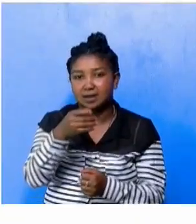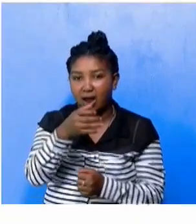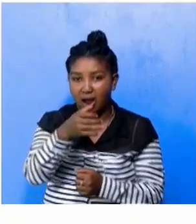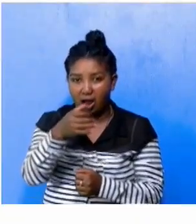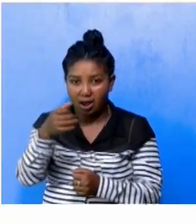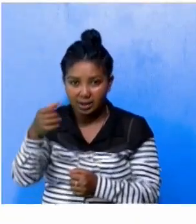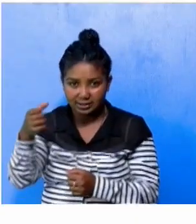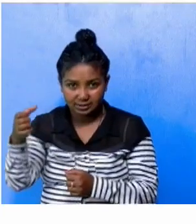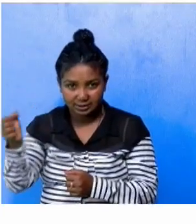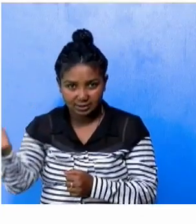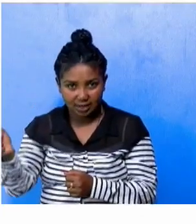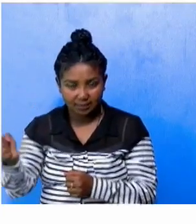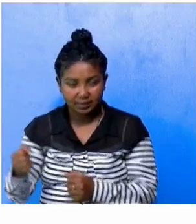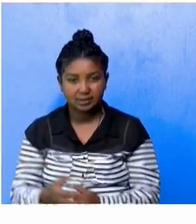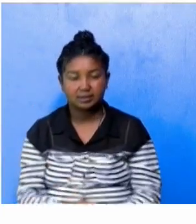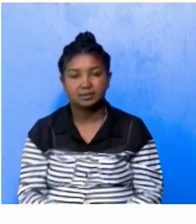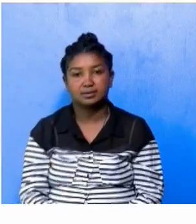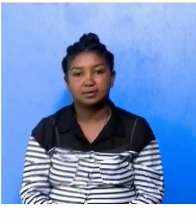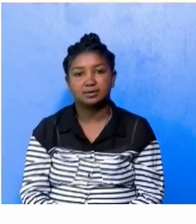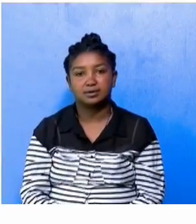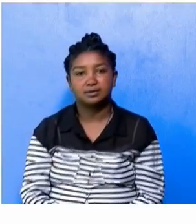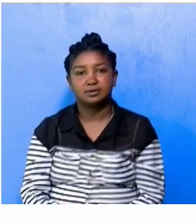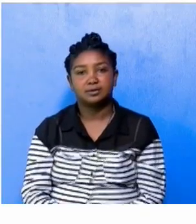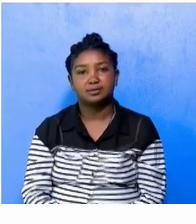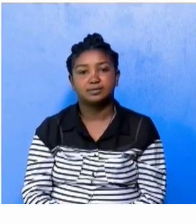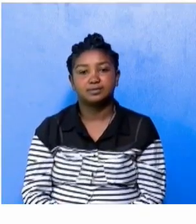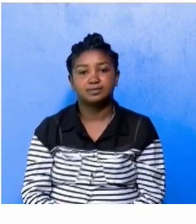his assignment.